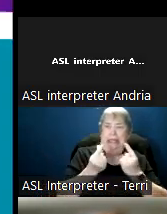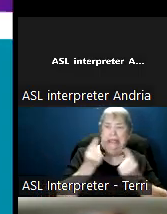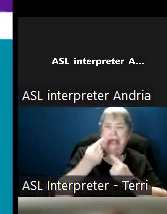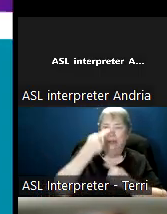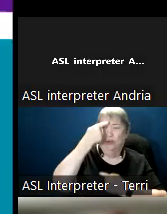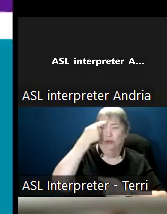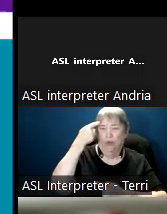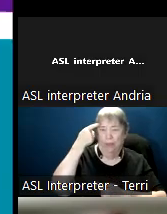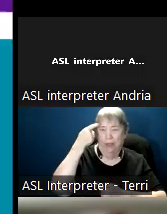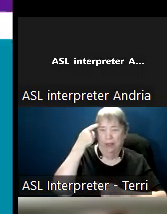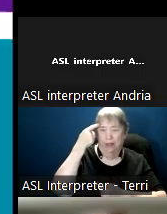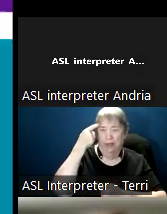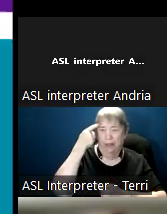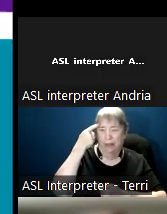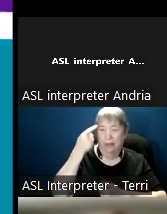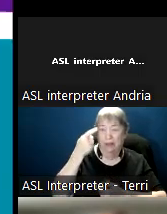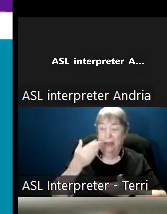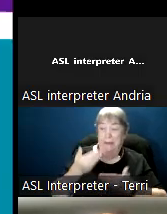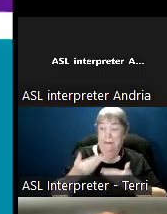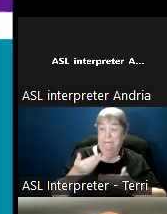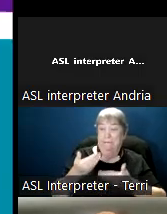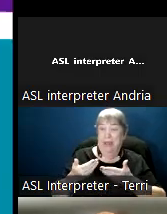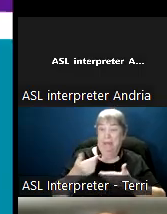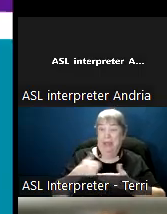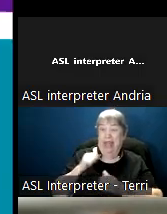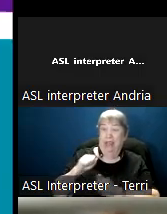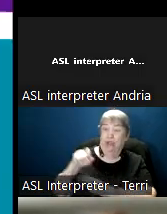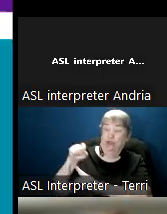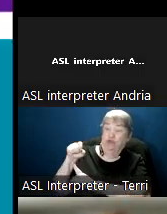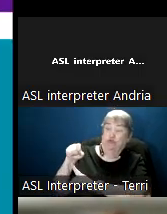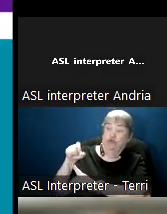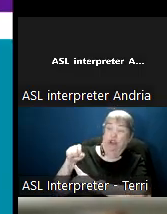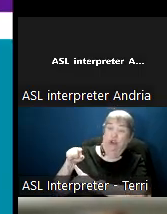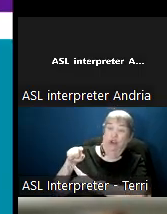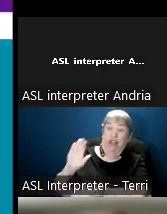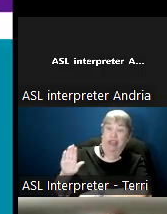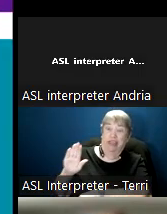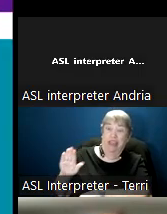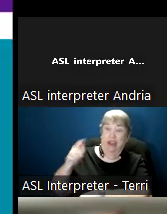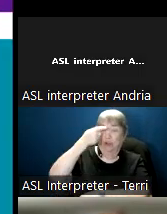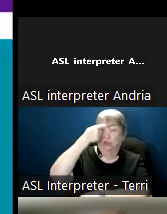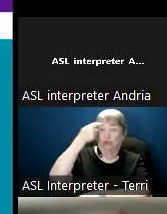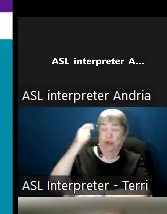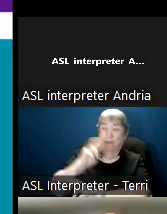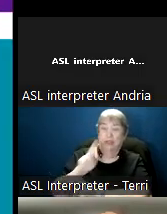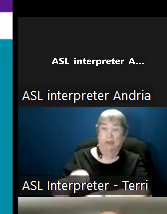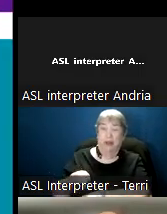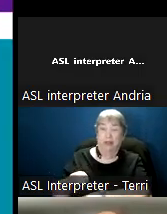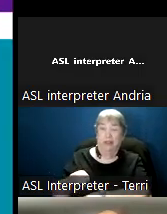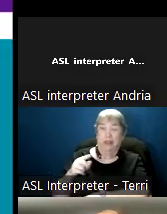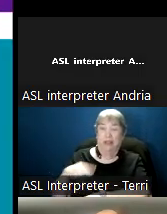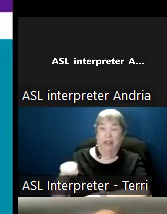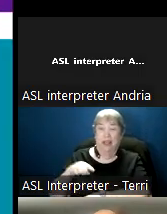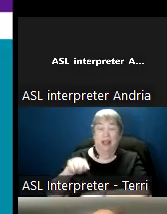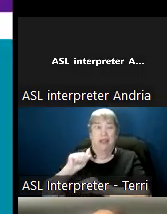somebody in a trauma response at any point in time while you're talking to them. They could be triggered. They could go into fight,